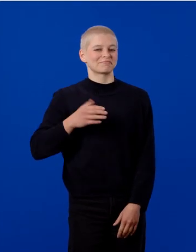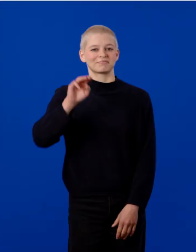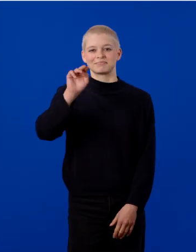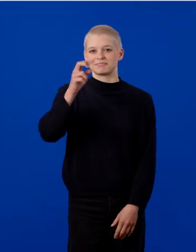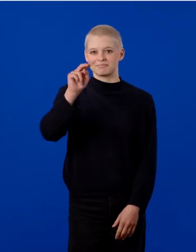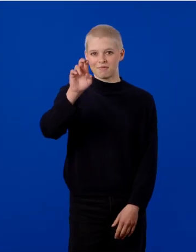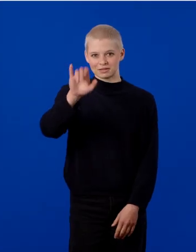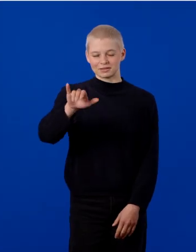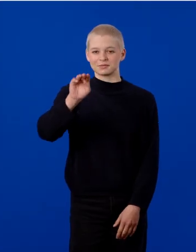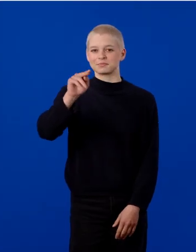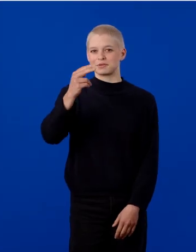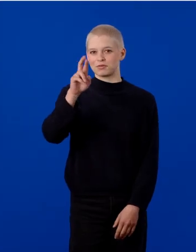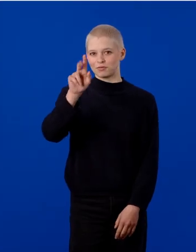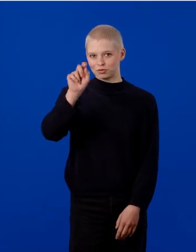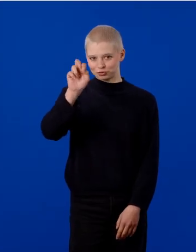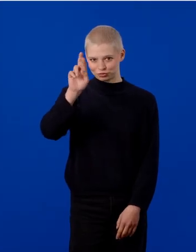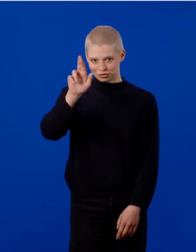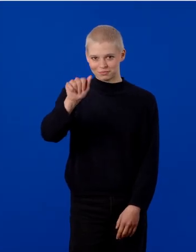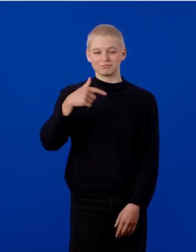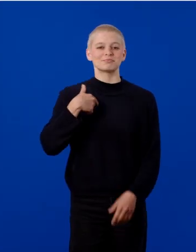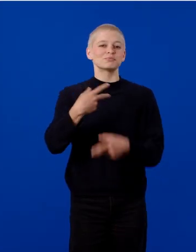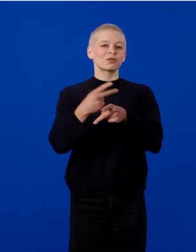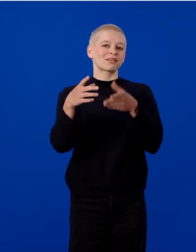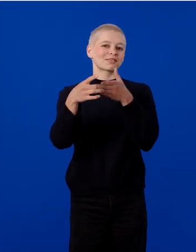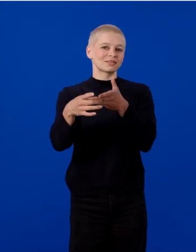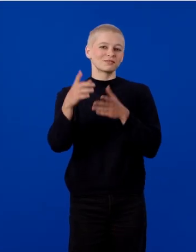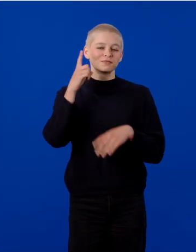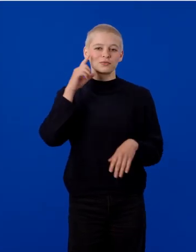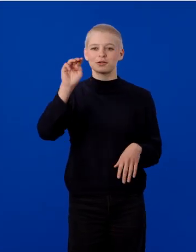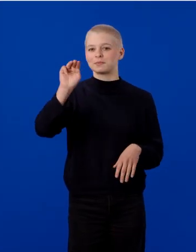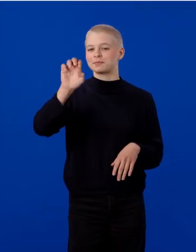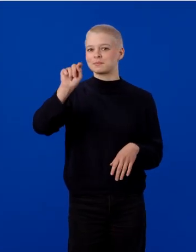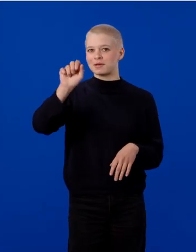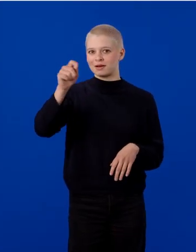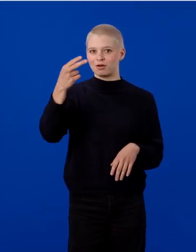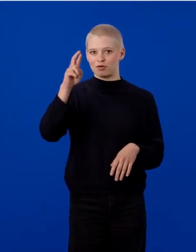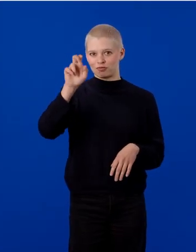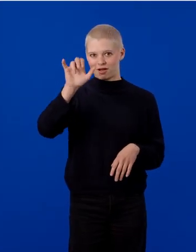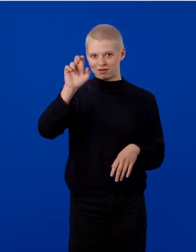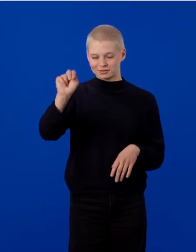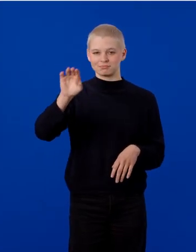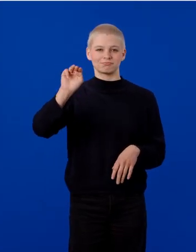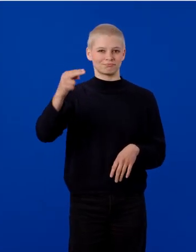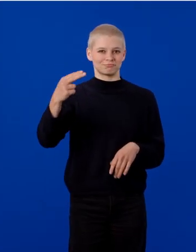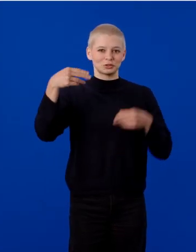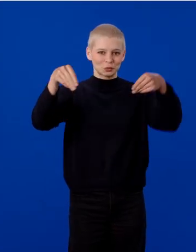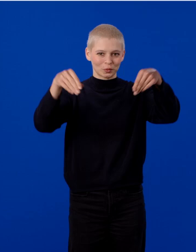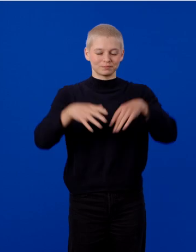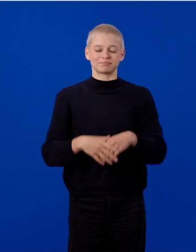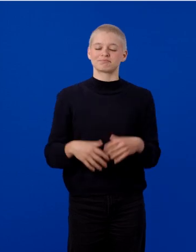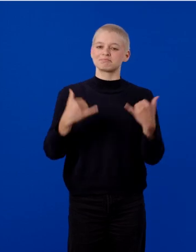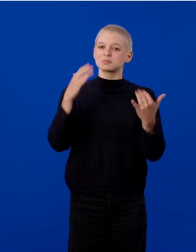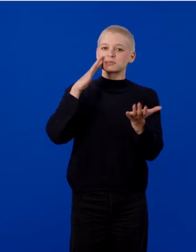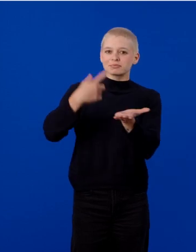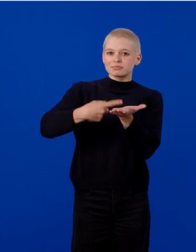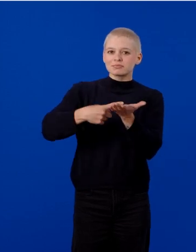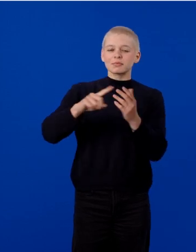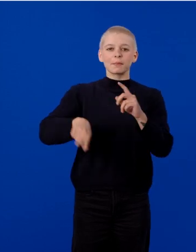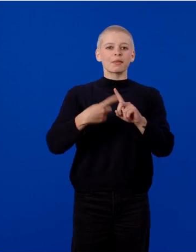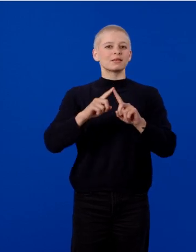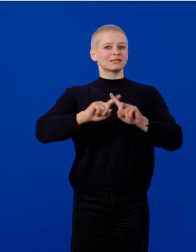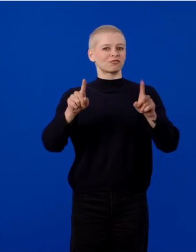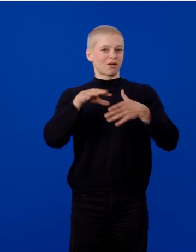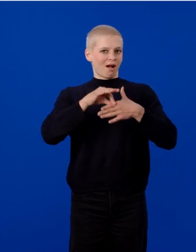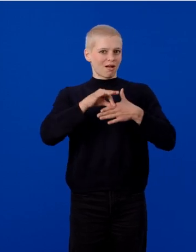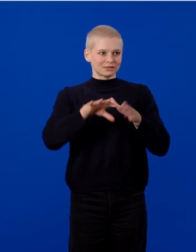I'm Mansi Mehrotra, Product Lead for the Meta Horizon store. In this session, I'll talk about the different content discovery surfaces on